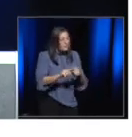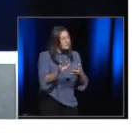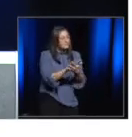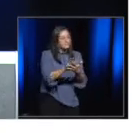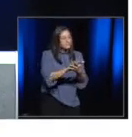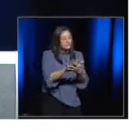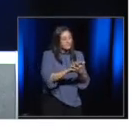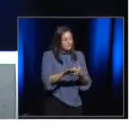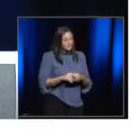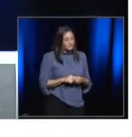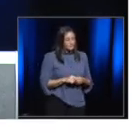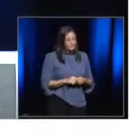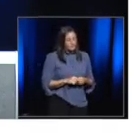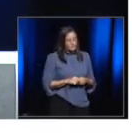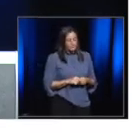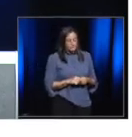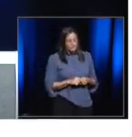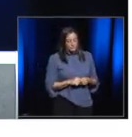did.